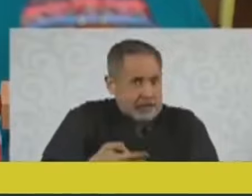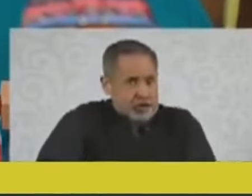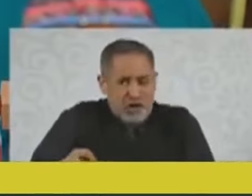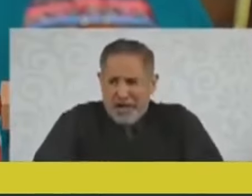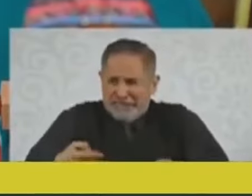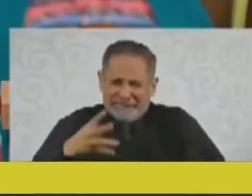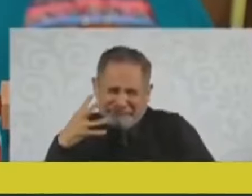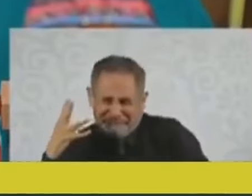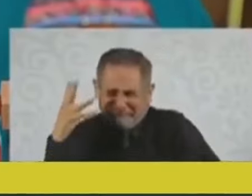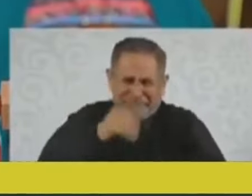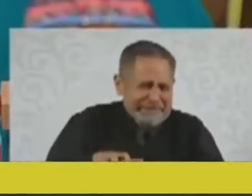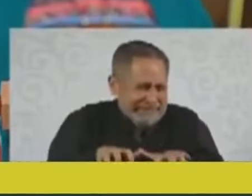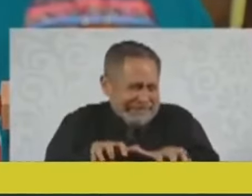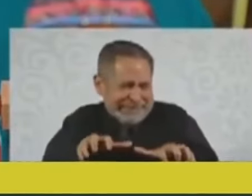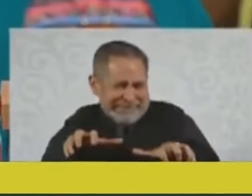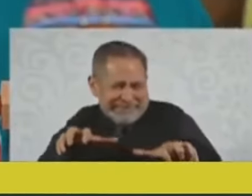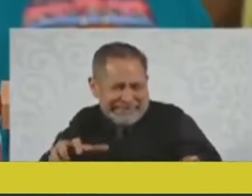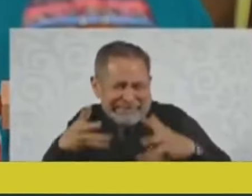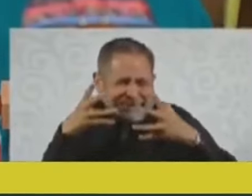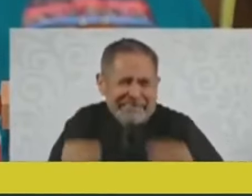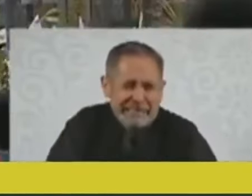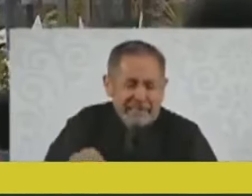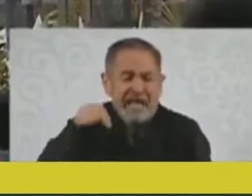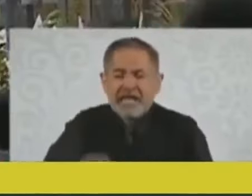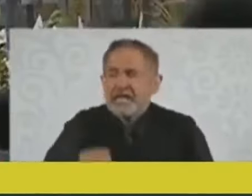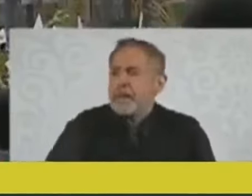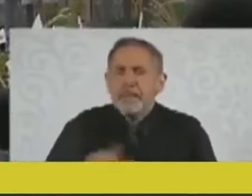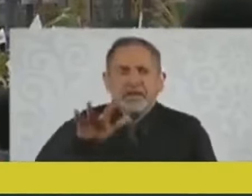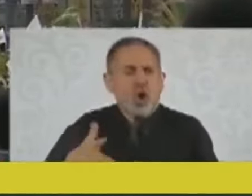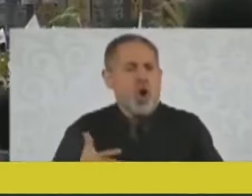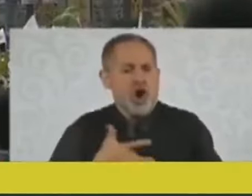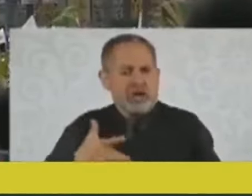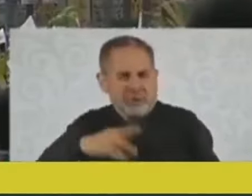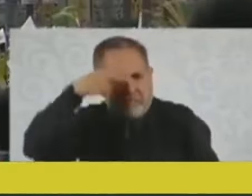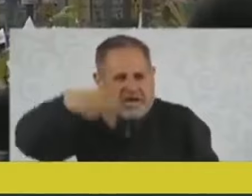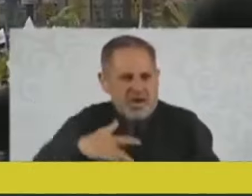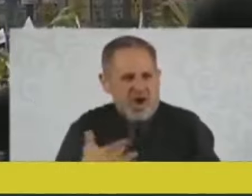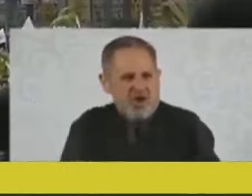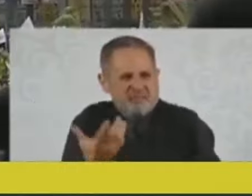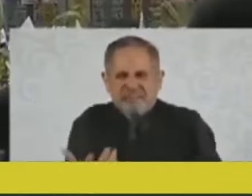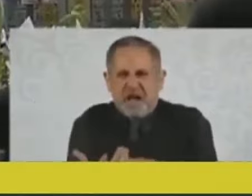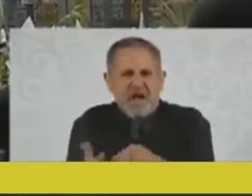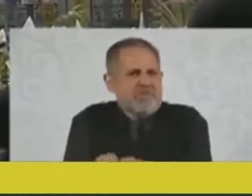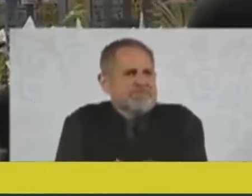square, this marvelous square, the heart of the homeland,